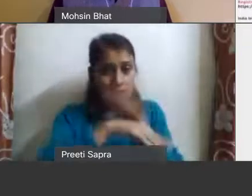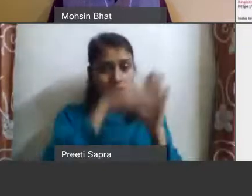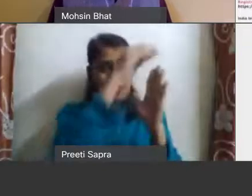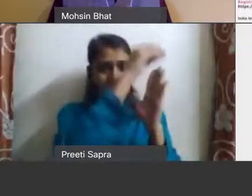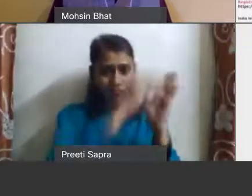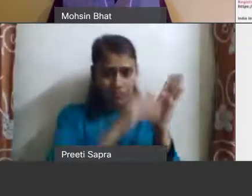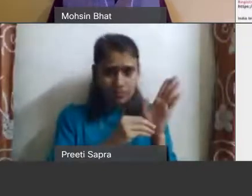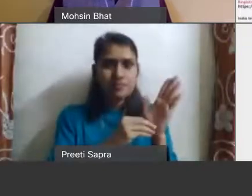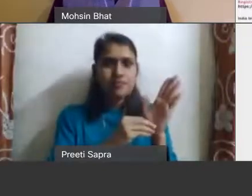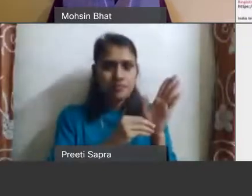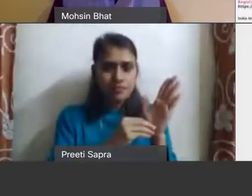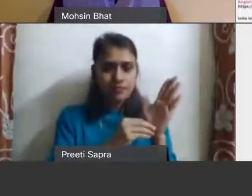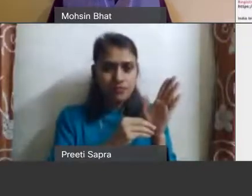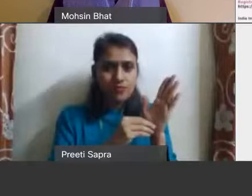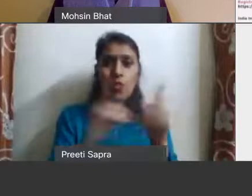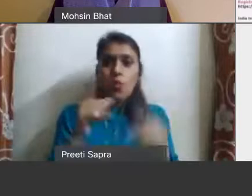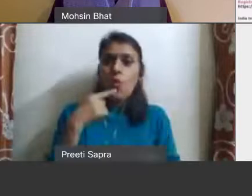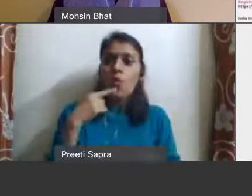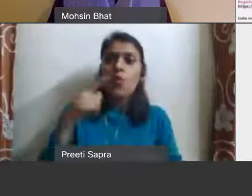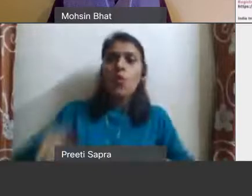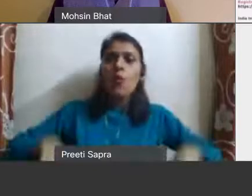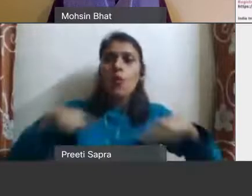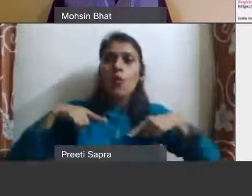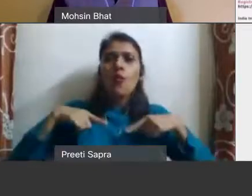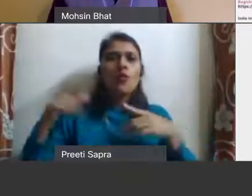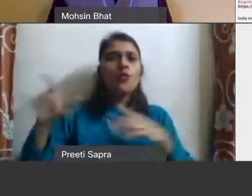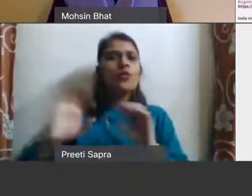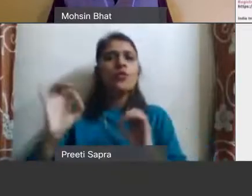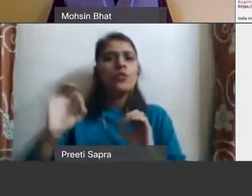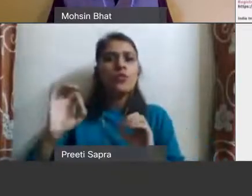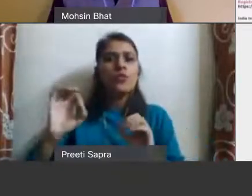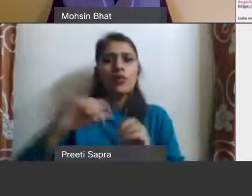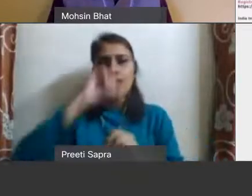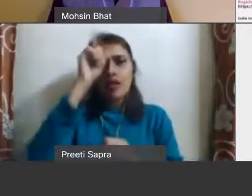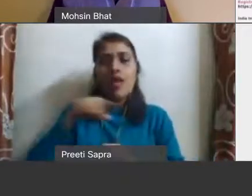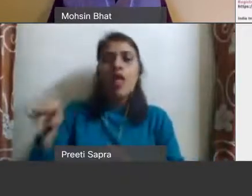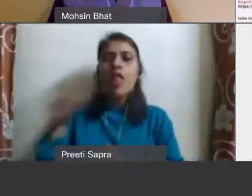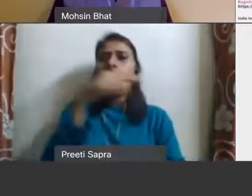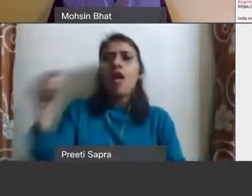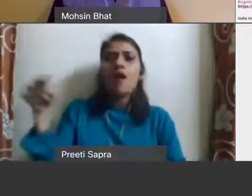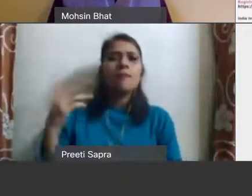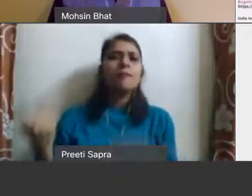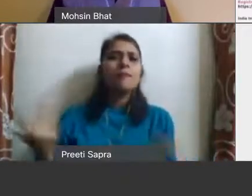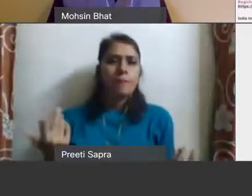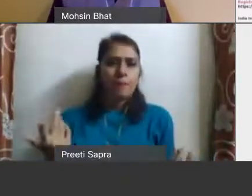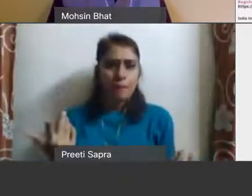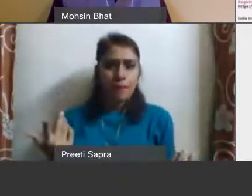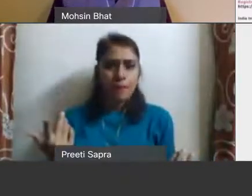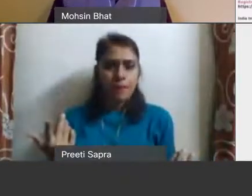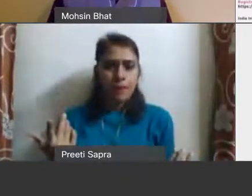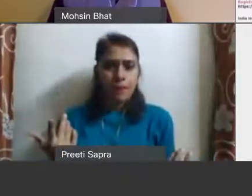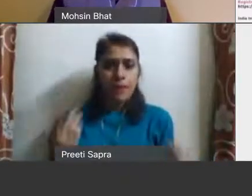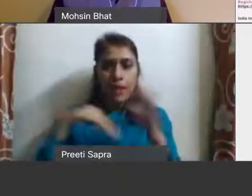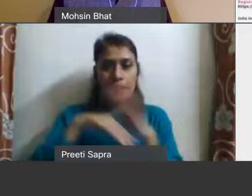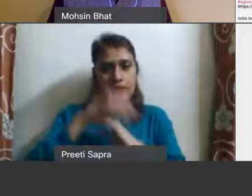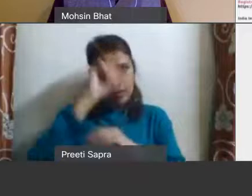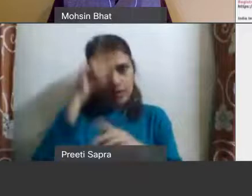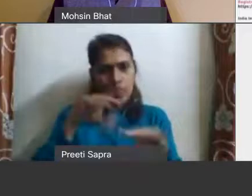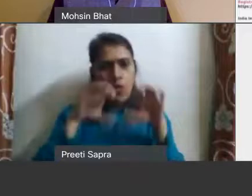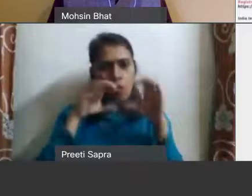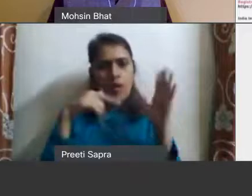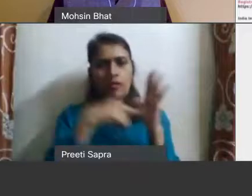mean non-citizens within Indian territory, and what are they entitled to under the Indian constitutional